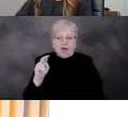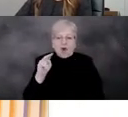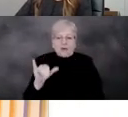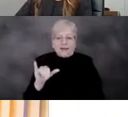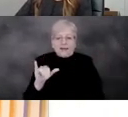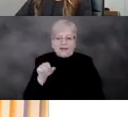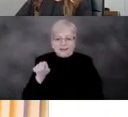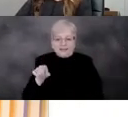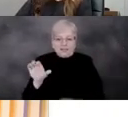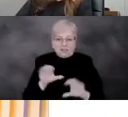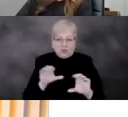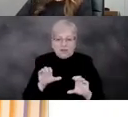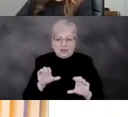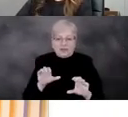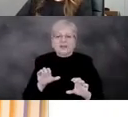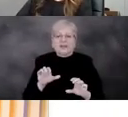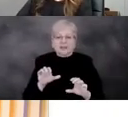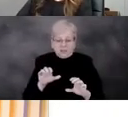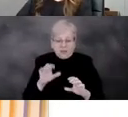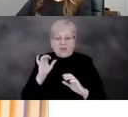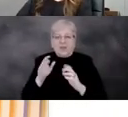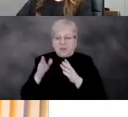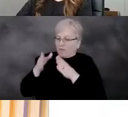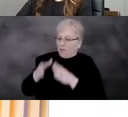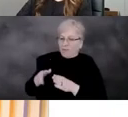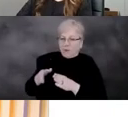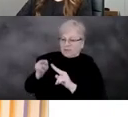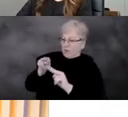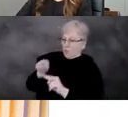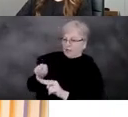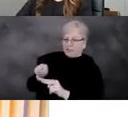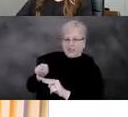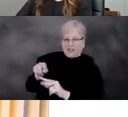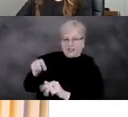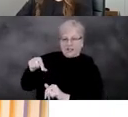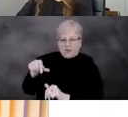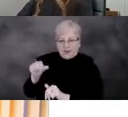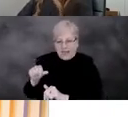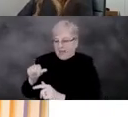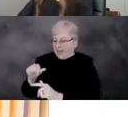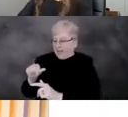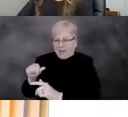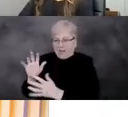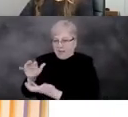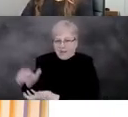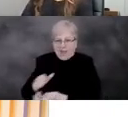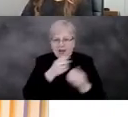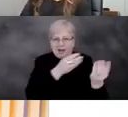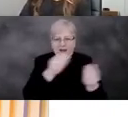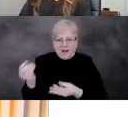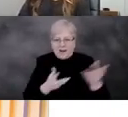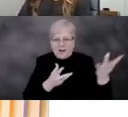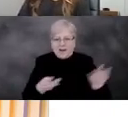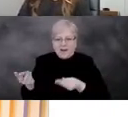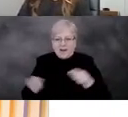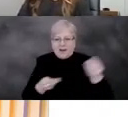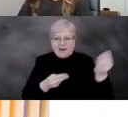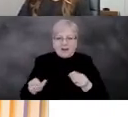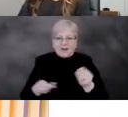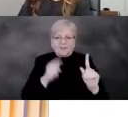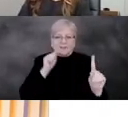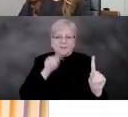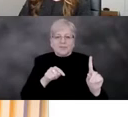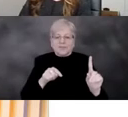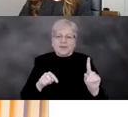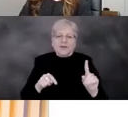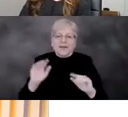questions than otherwise might happen in a symposia of 250 or 350 persons. it's